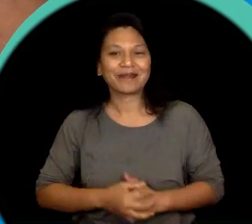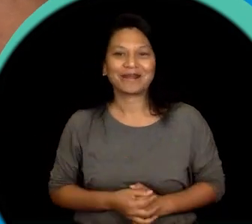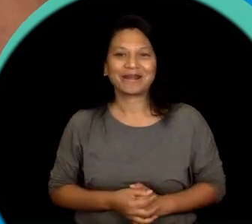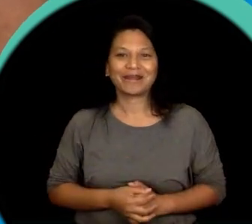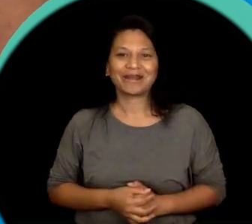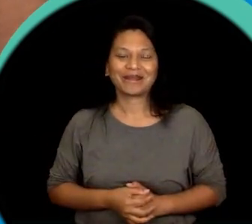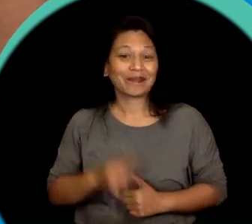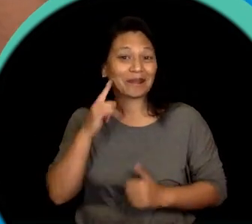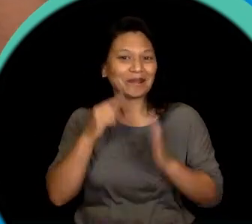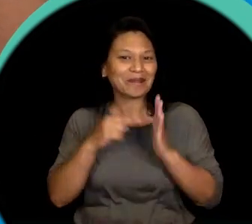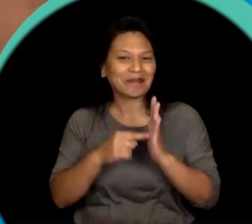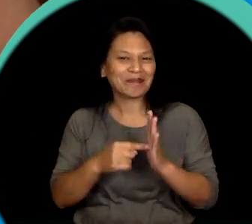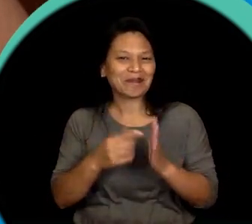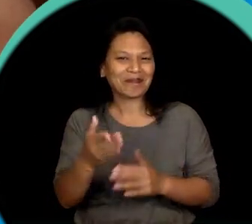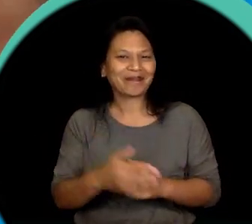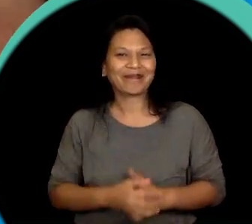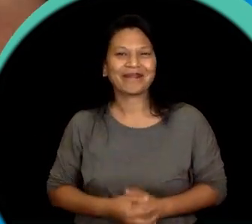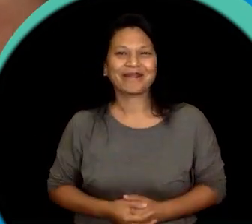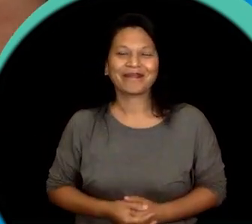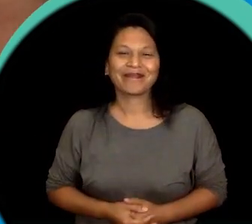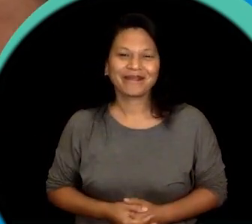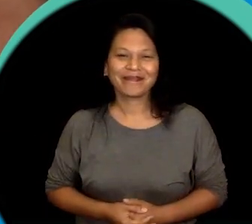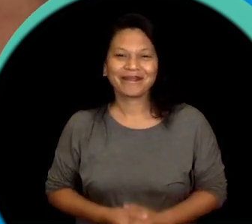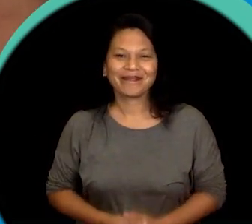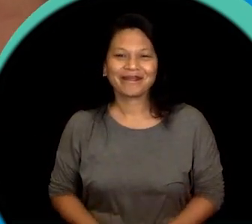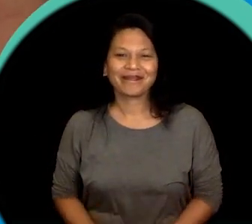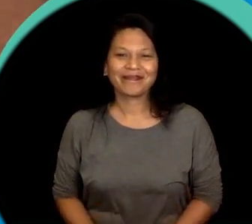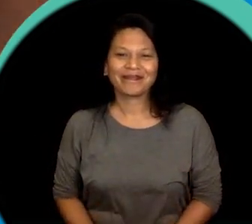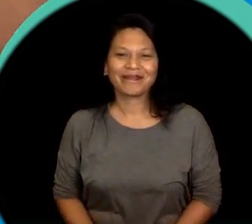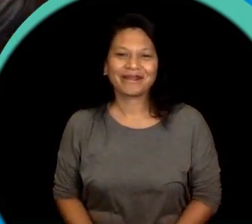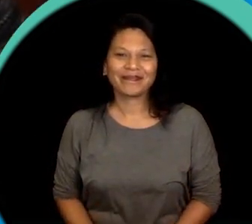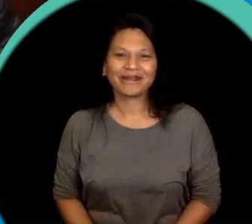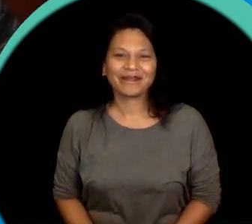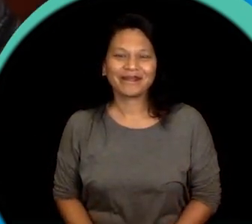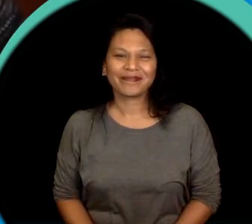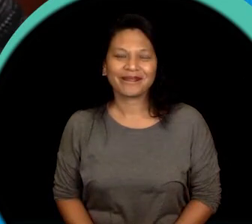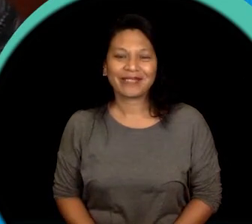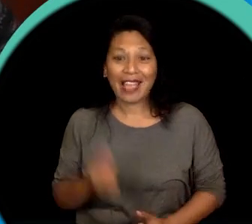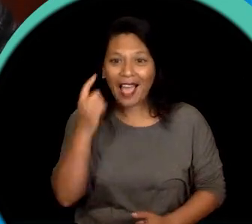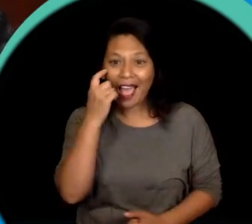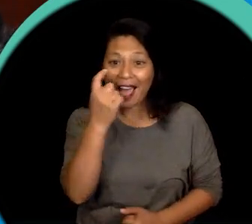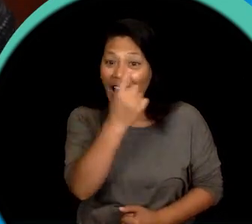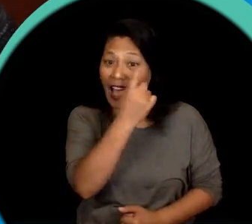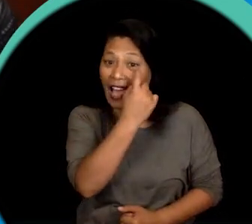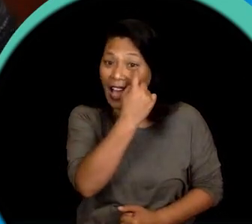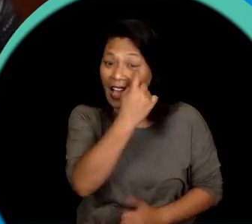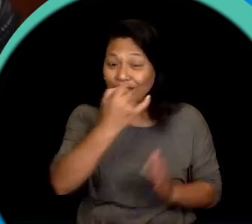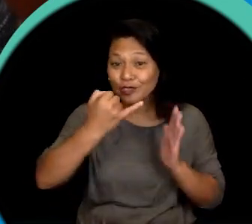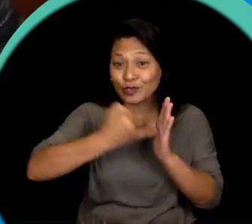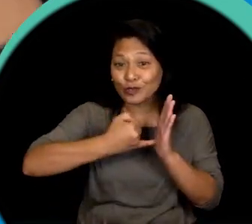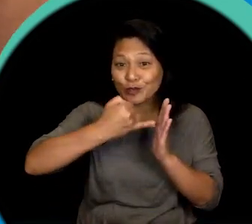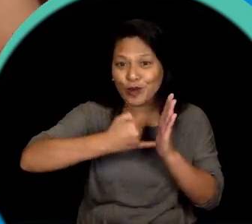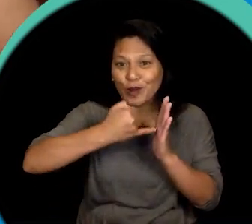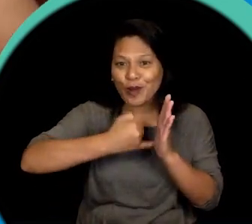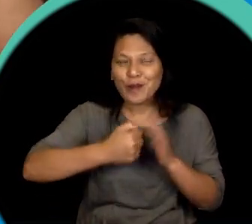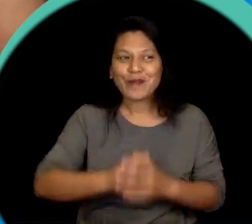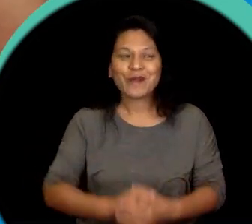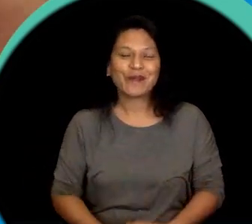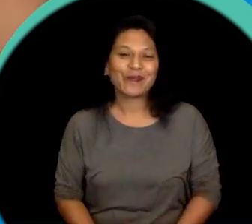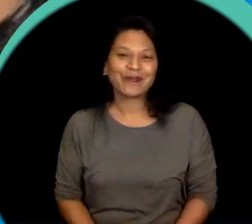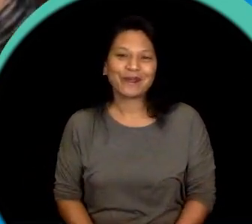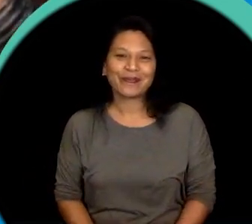going to, you can see that all right. Yes, good. 2 eyes here.